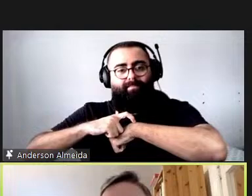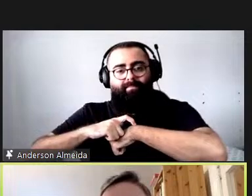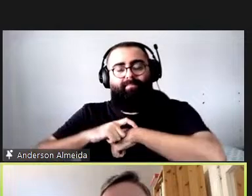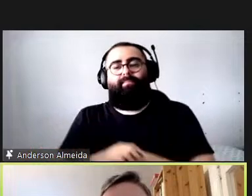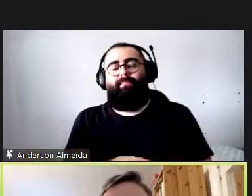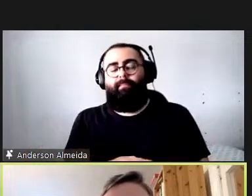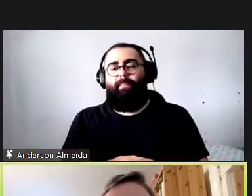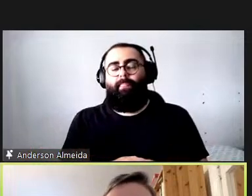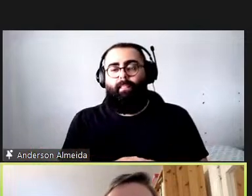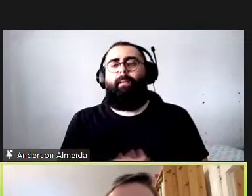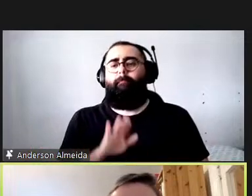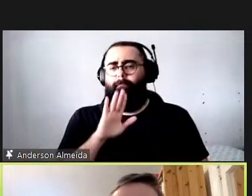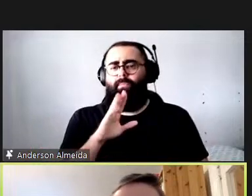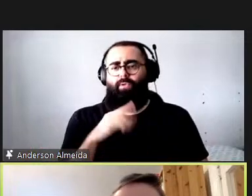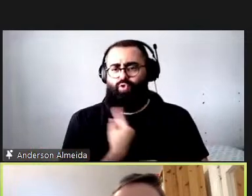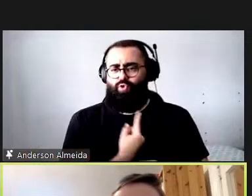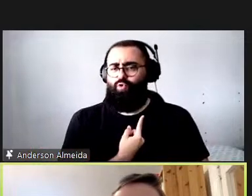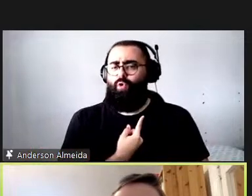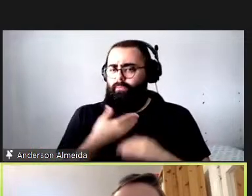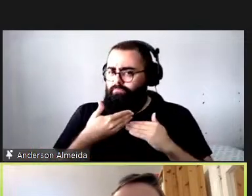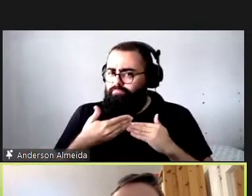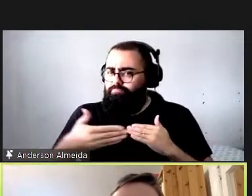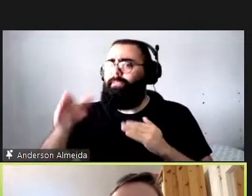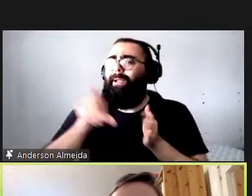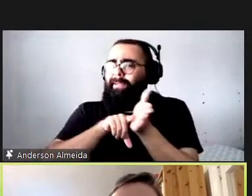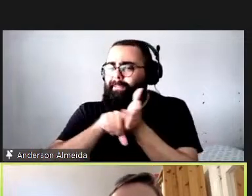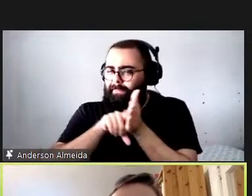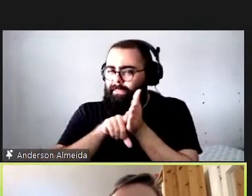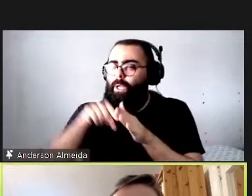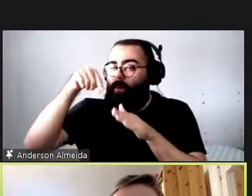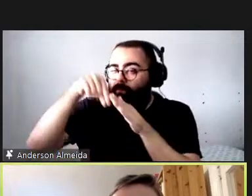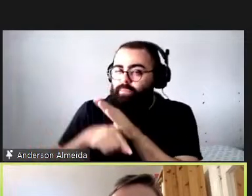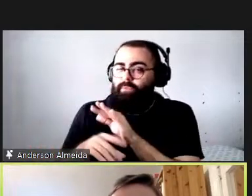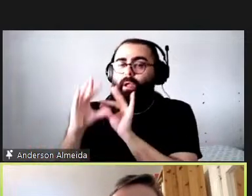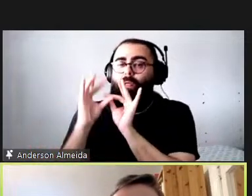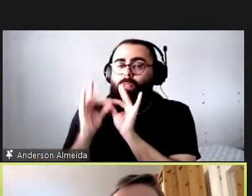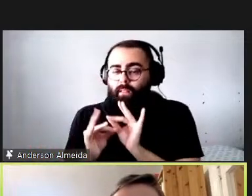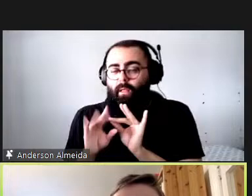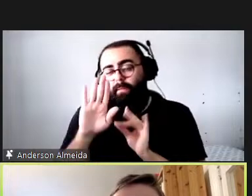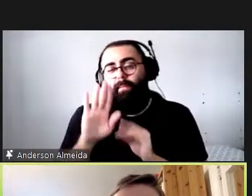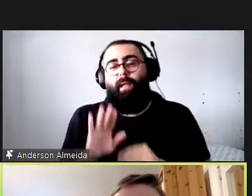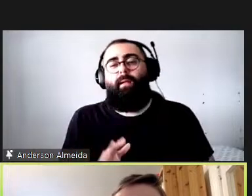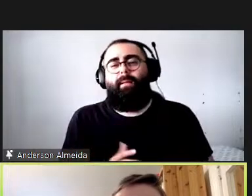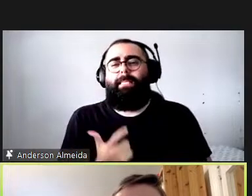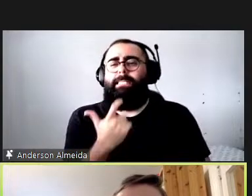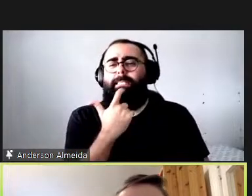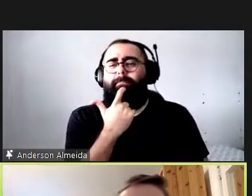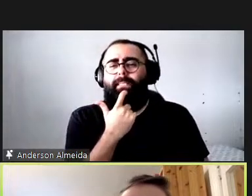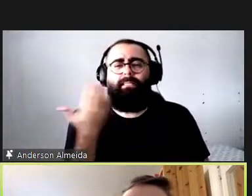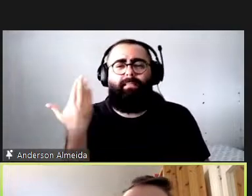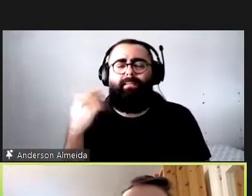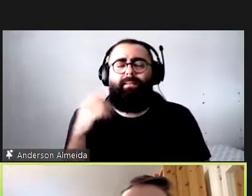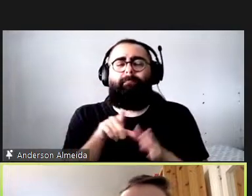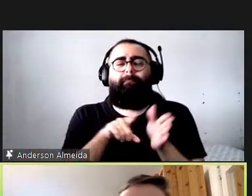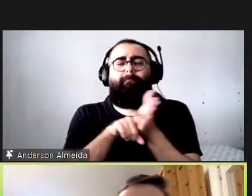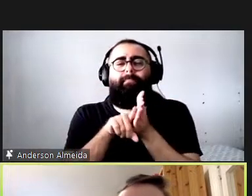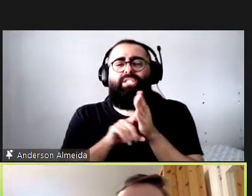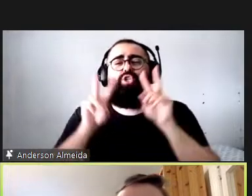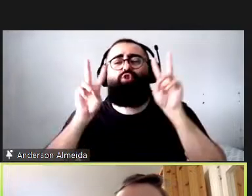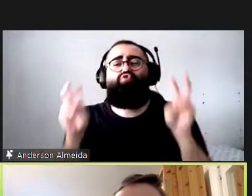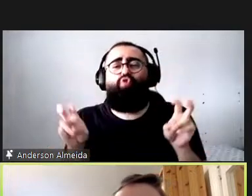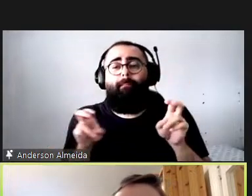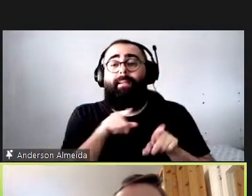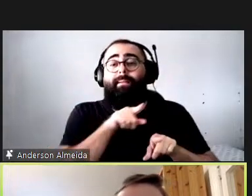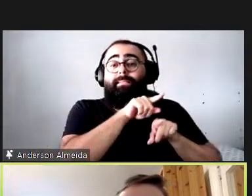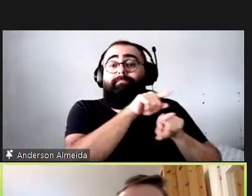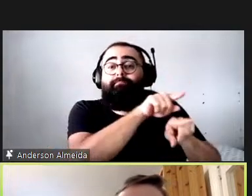bit more detail. Also, the very early research on co-speech gesture was